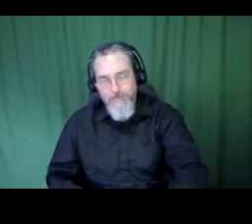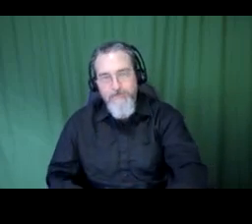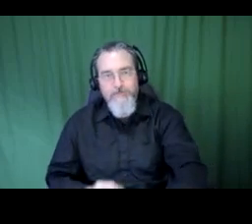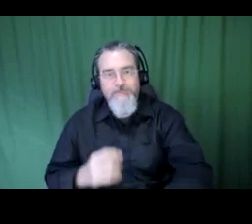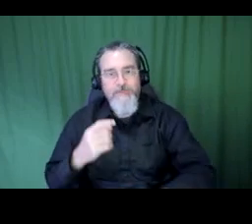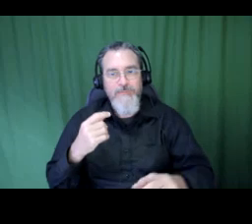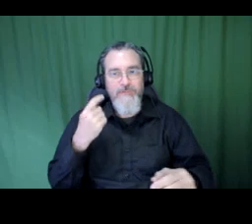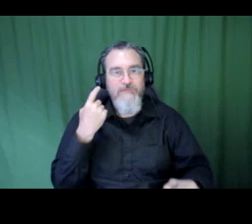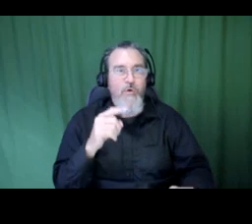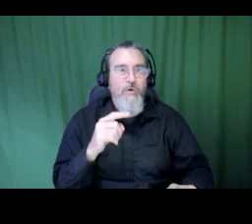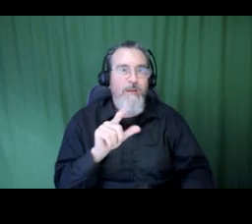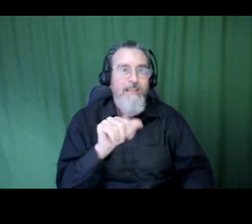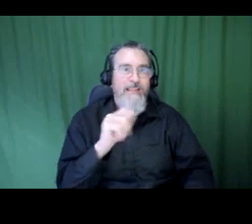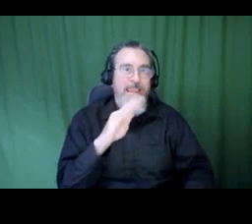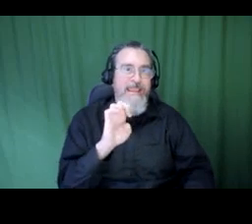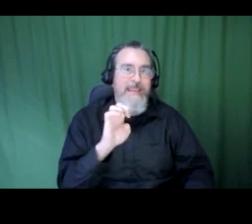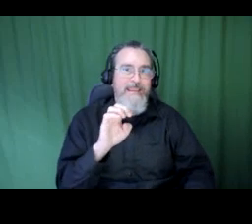please.